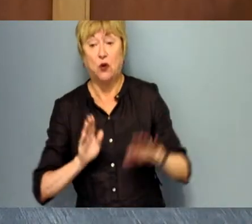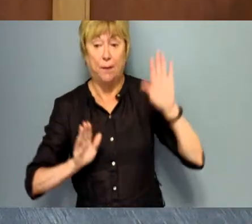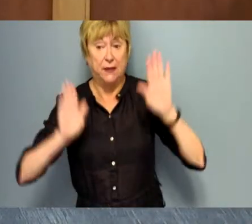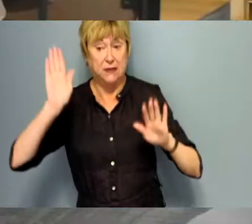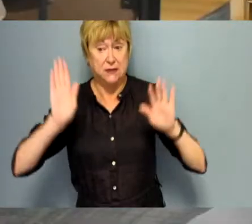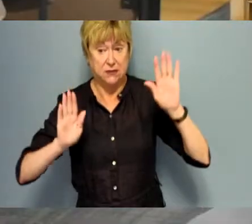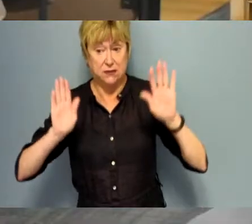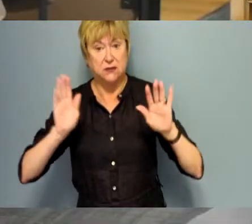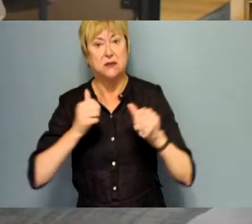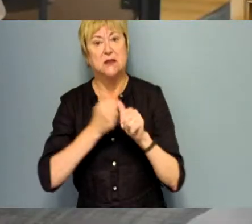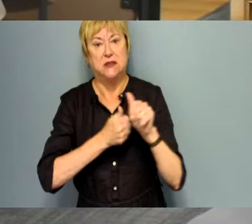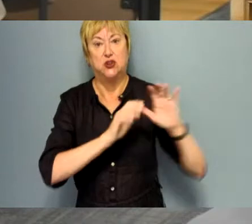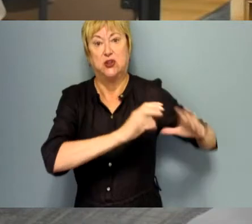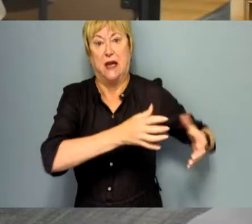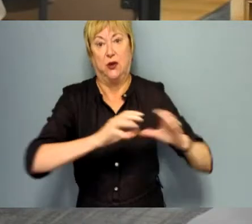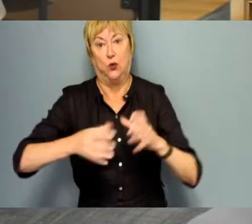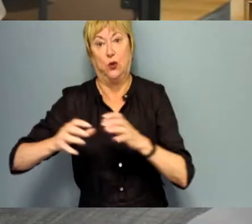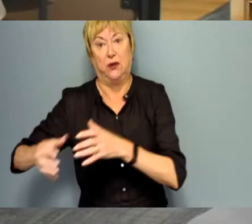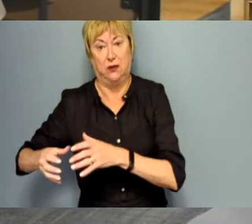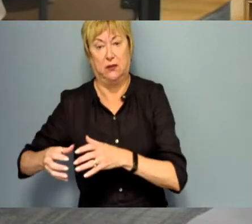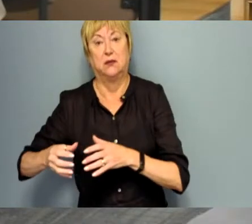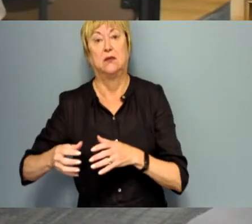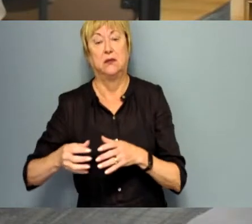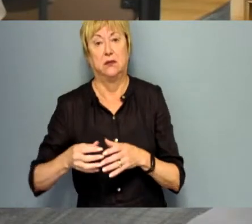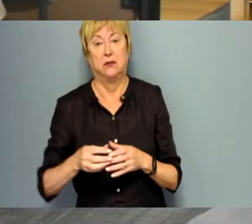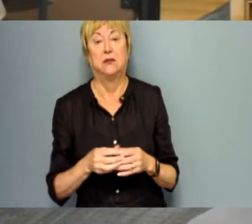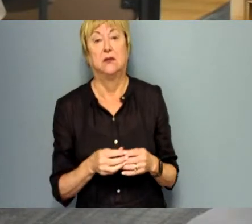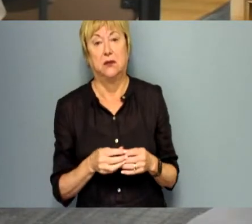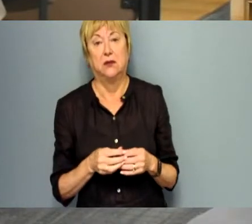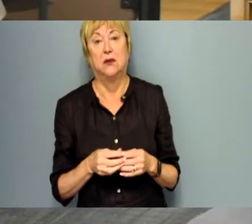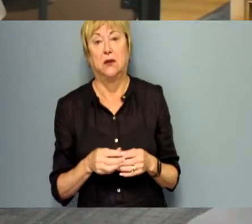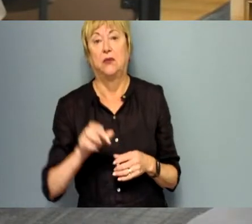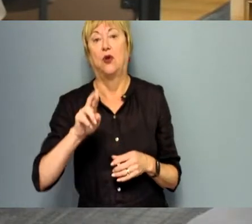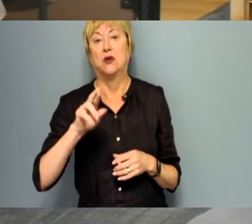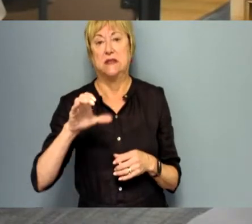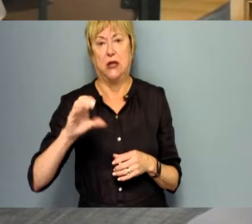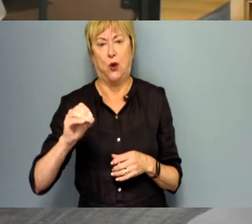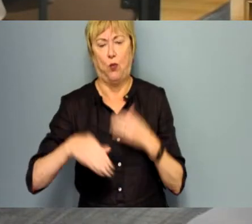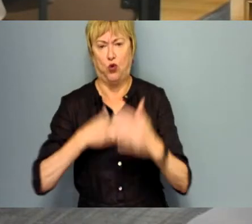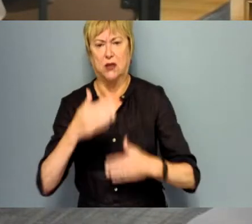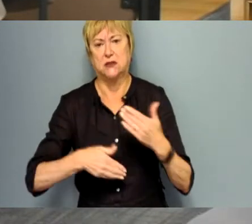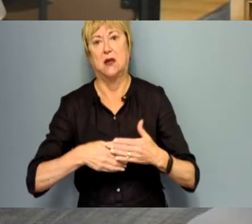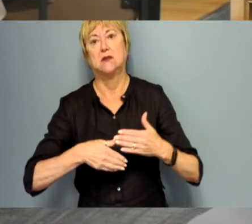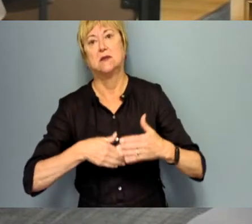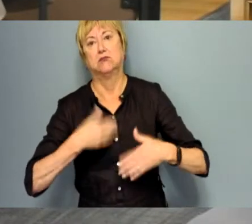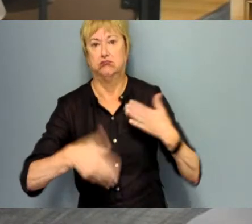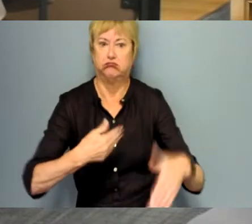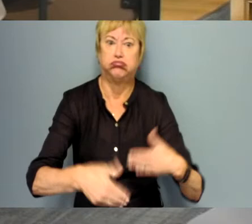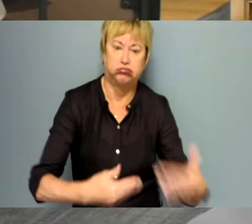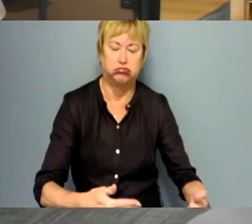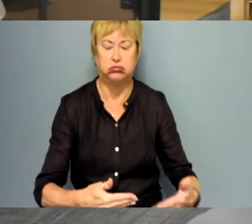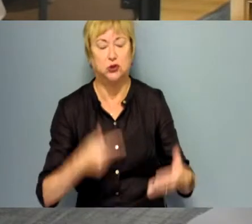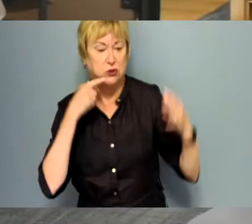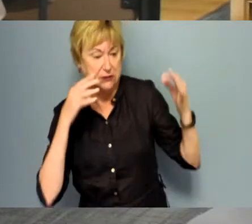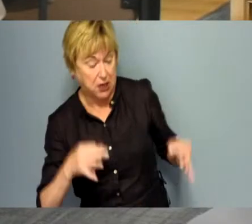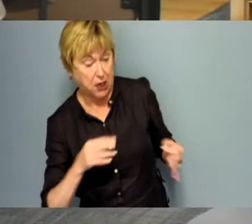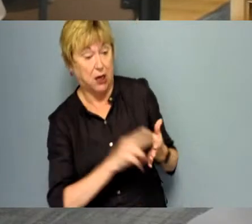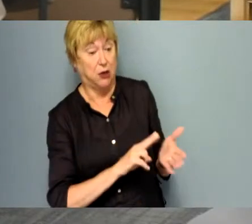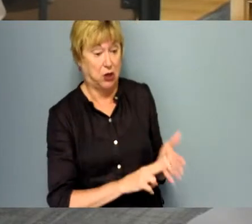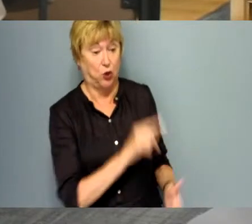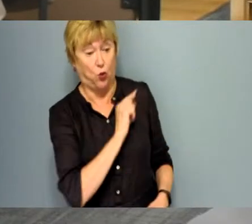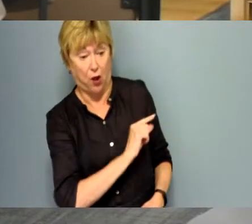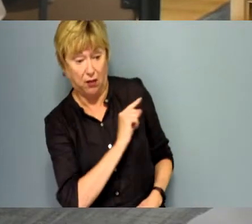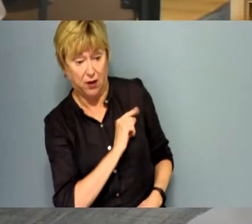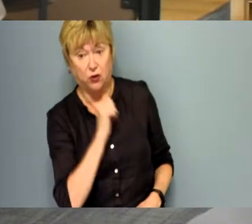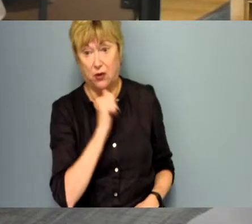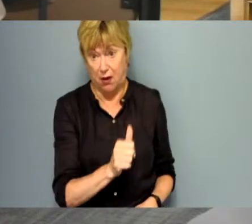prime category. We went through the extensive RCO process to determine whether or not contractors were actually qualified to do the